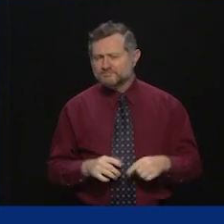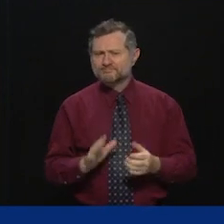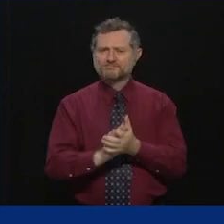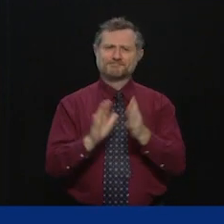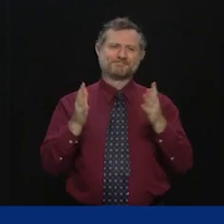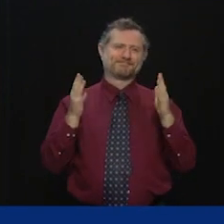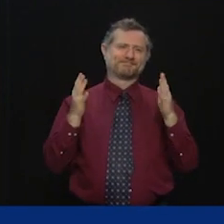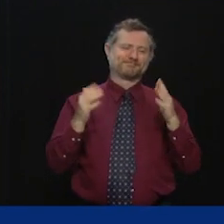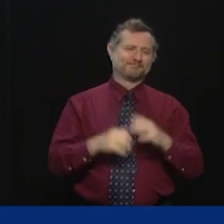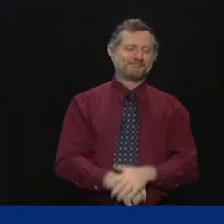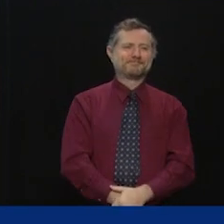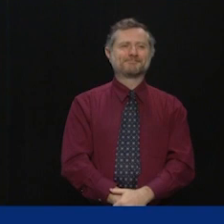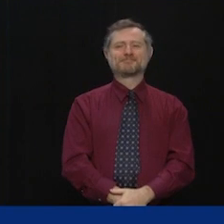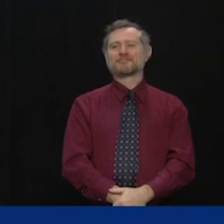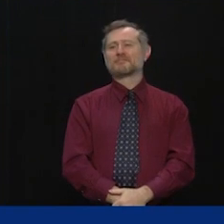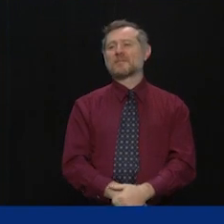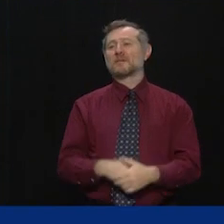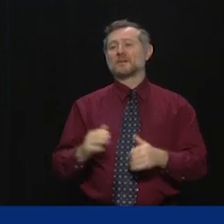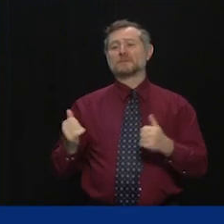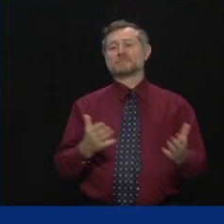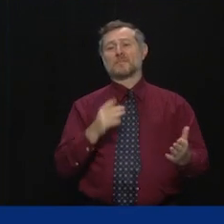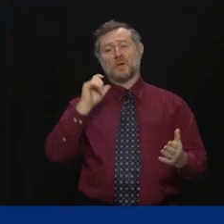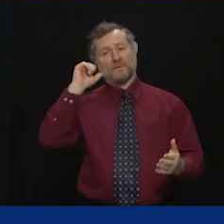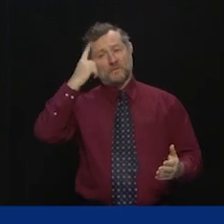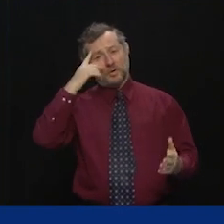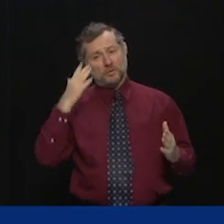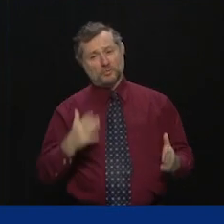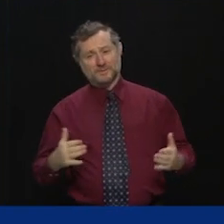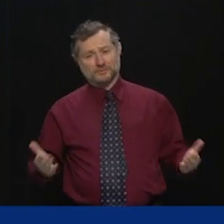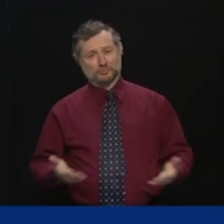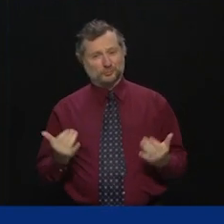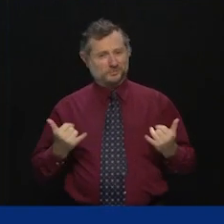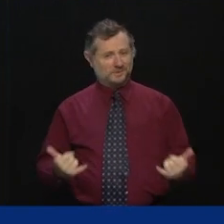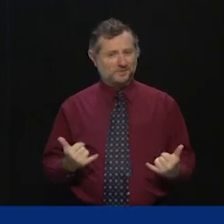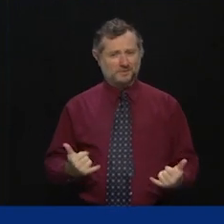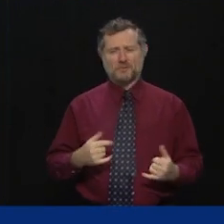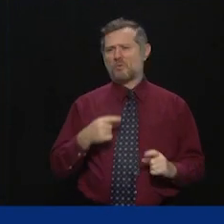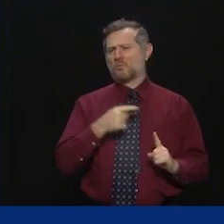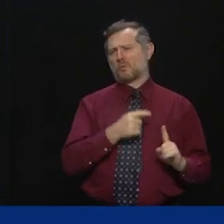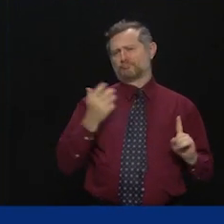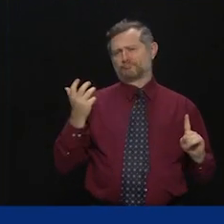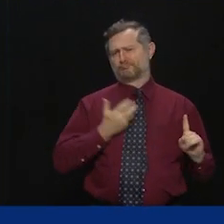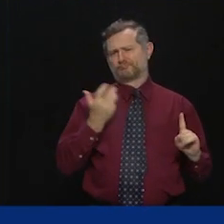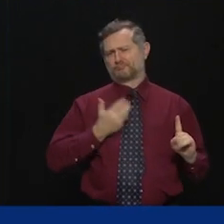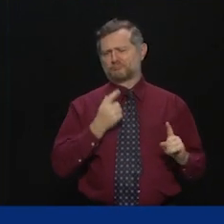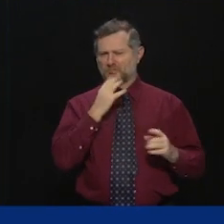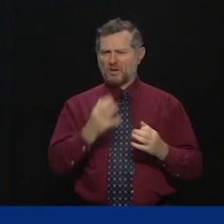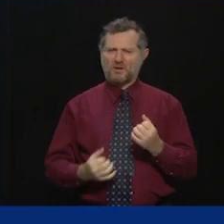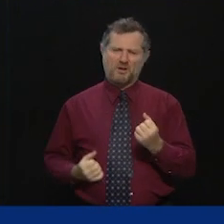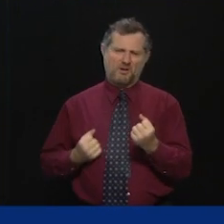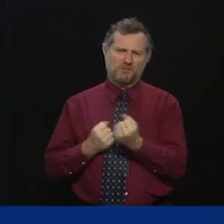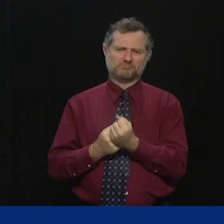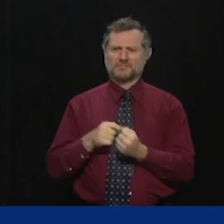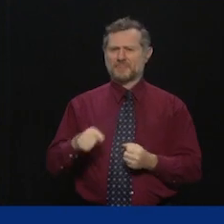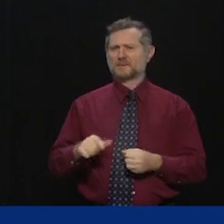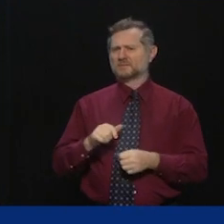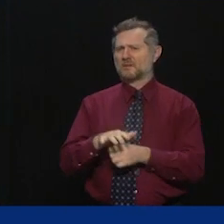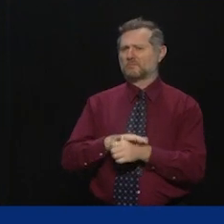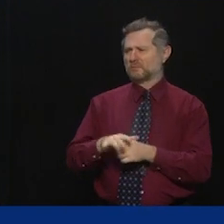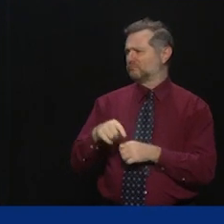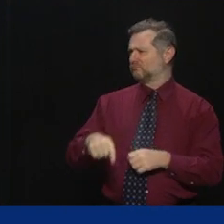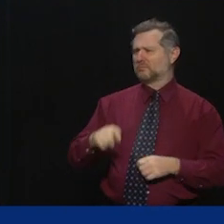To the governor who's here today, who has been an amazing friend to the borough in good